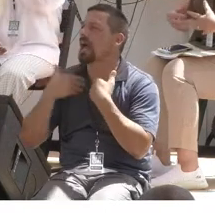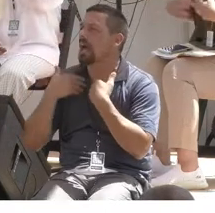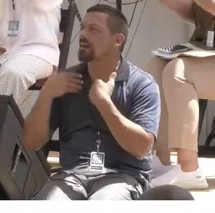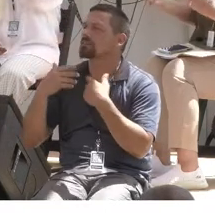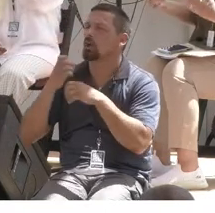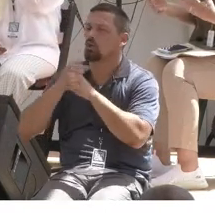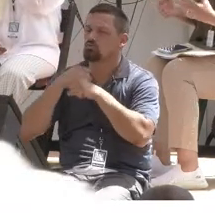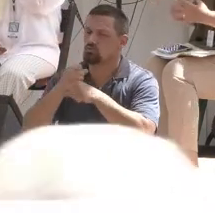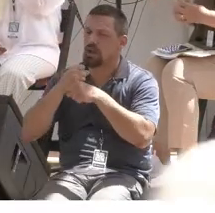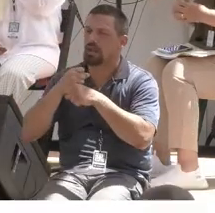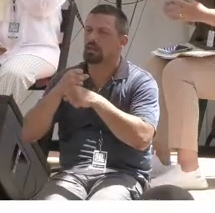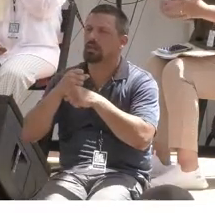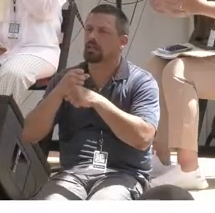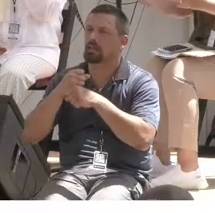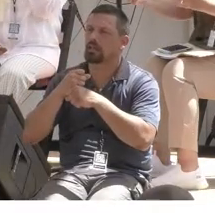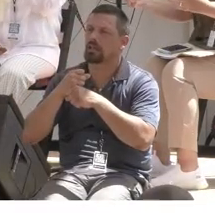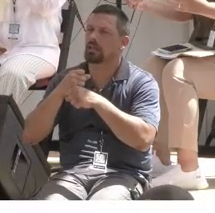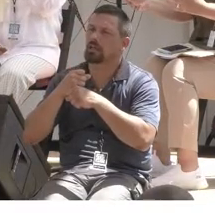created